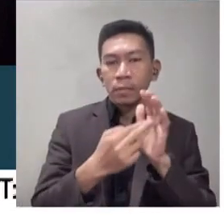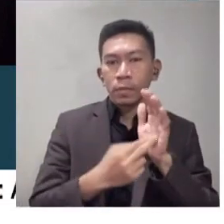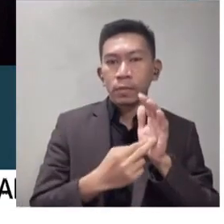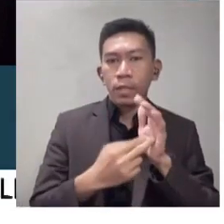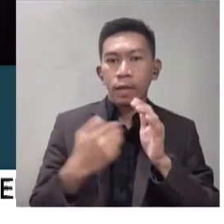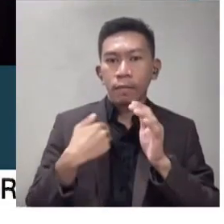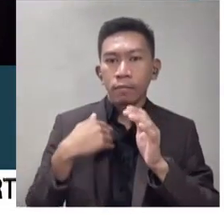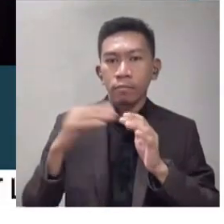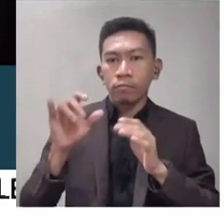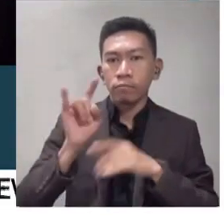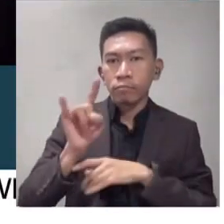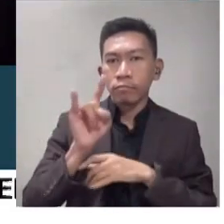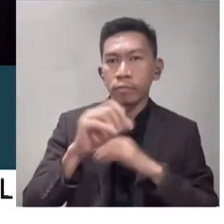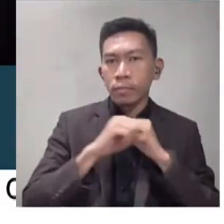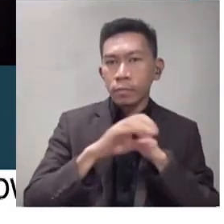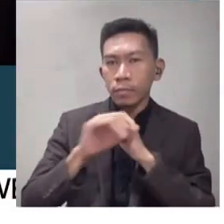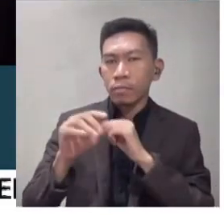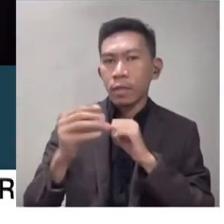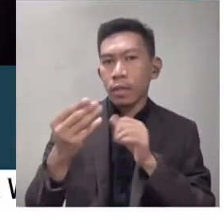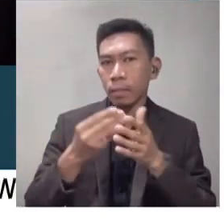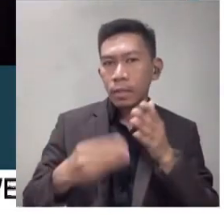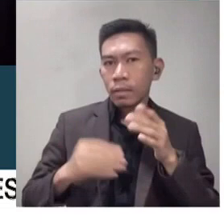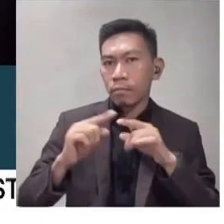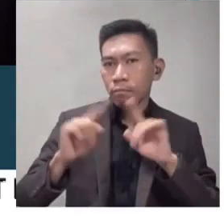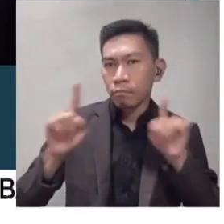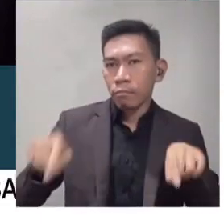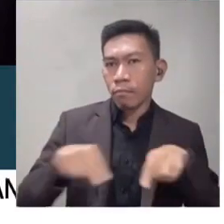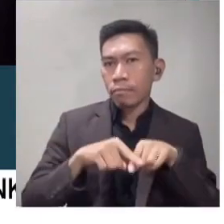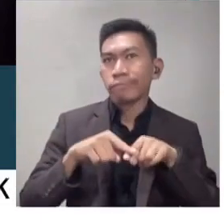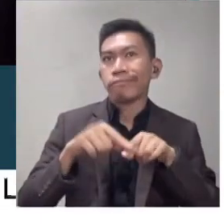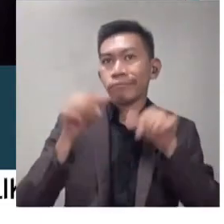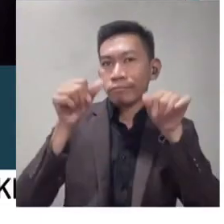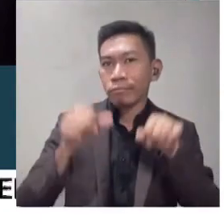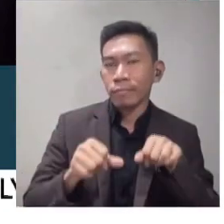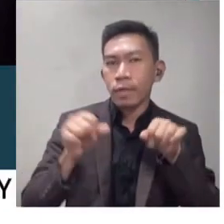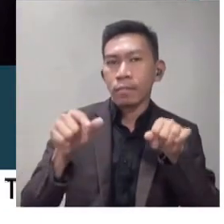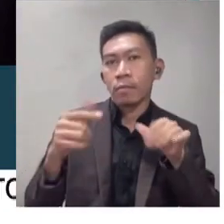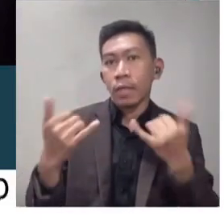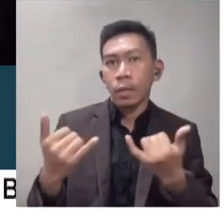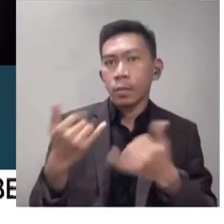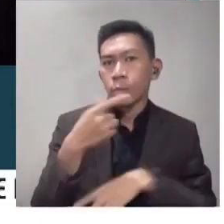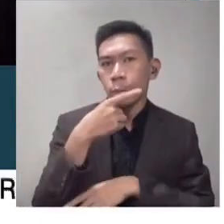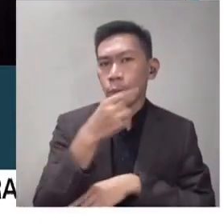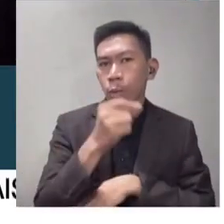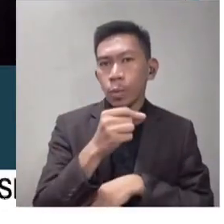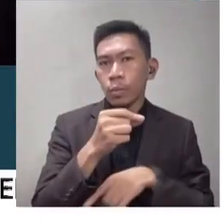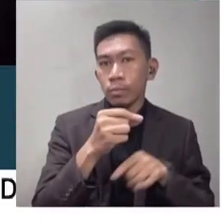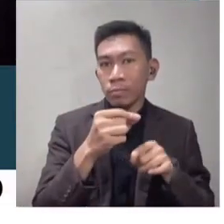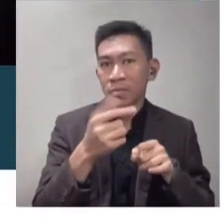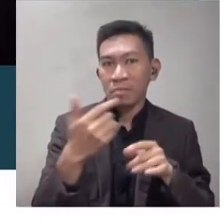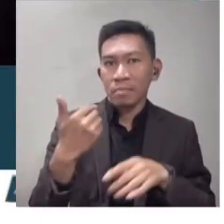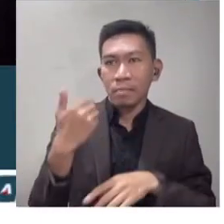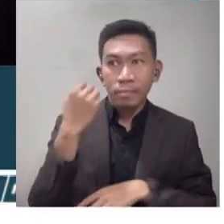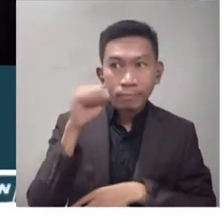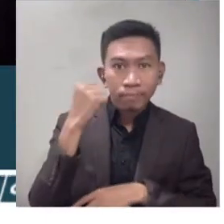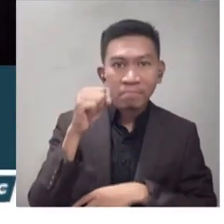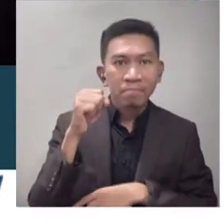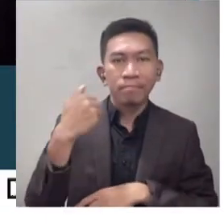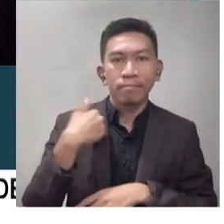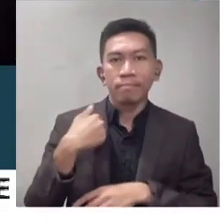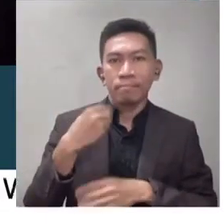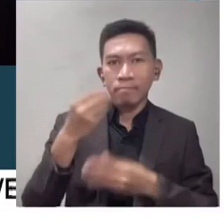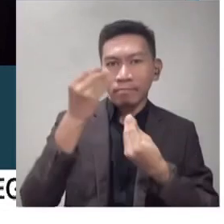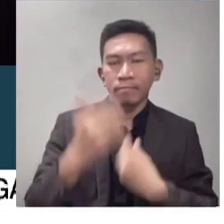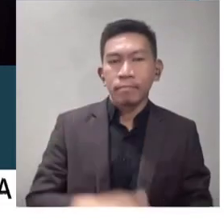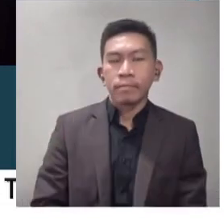So far, we have not received any violations or any reports of violations. And we will also ensure,